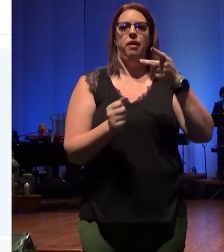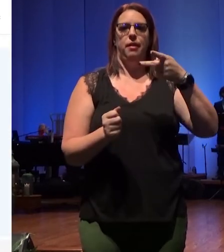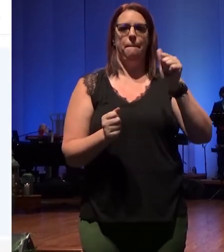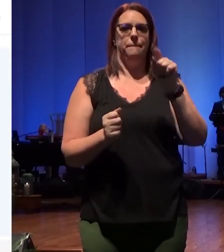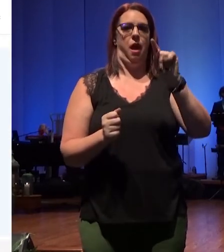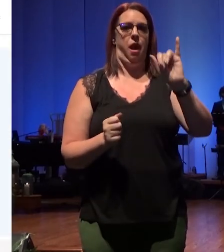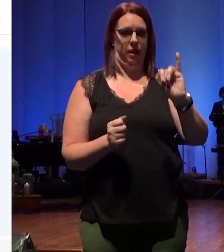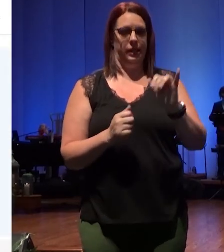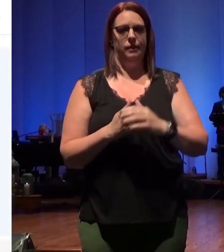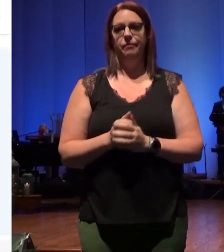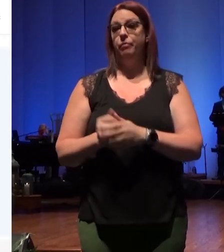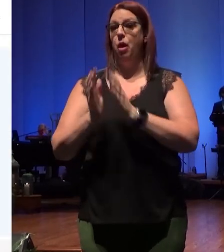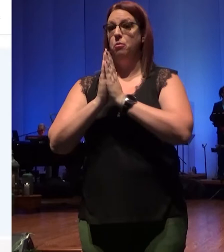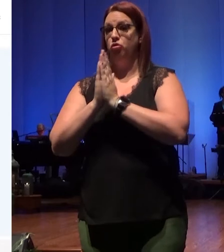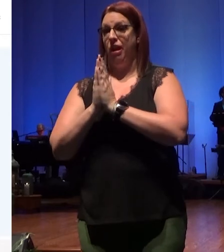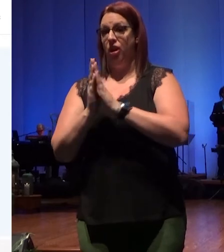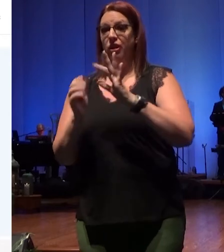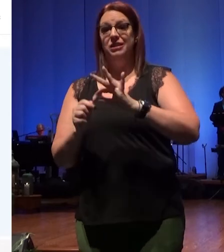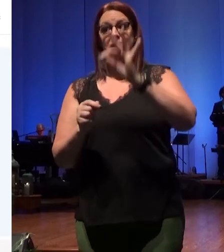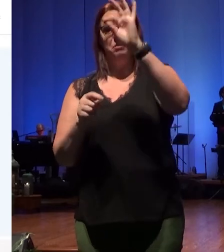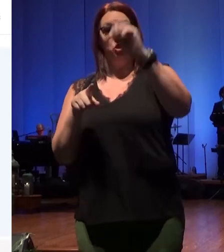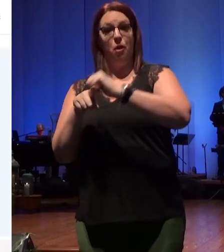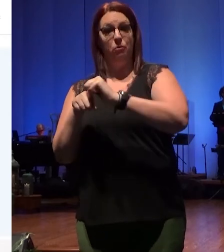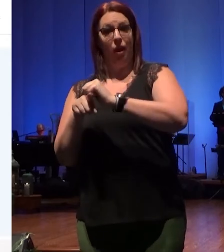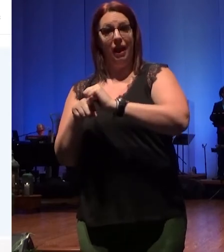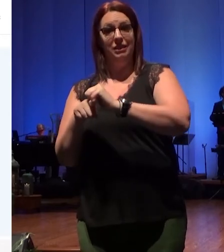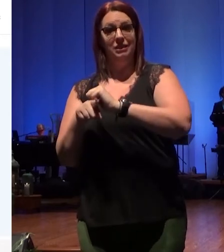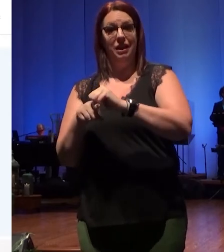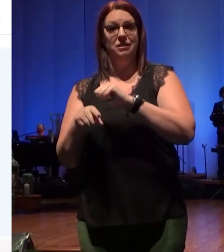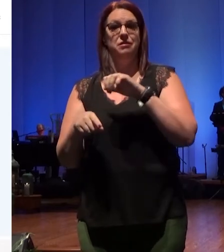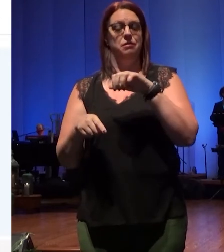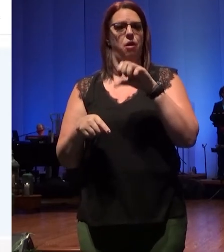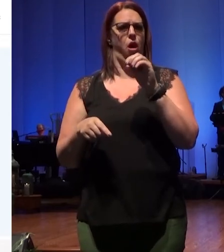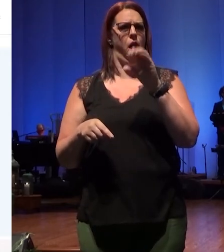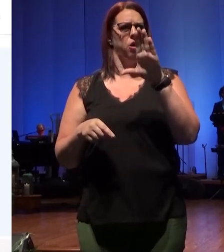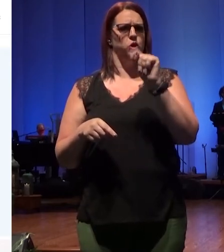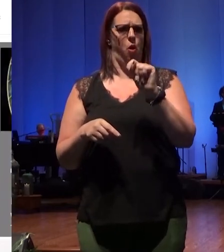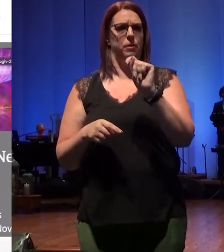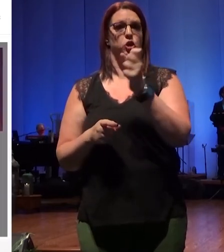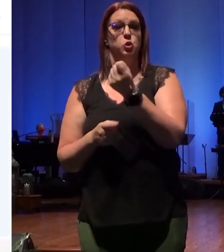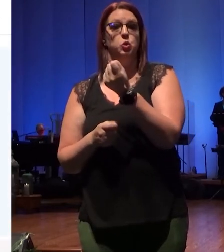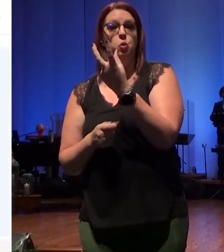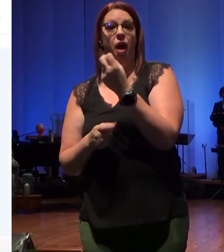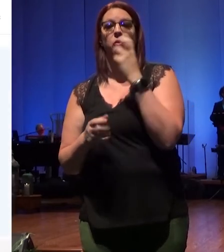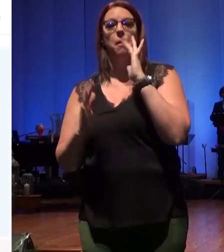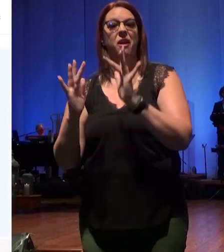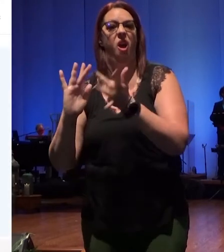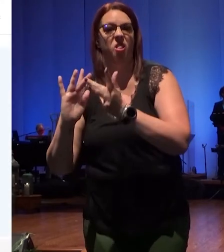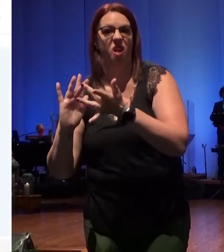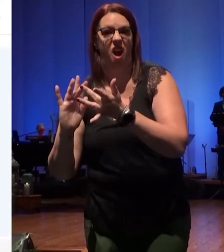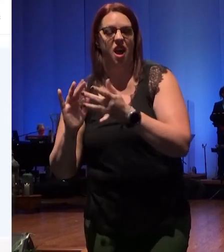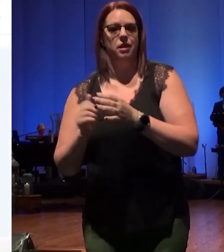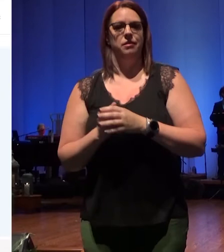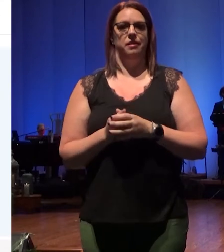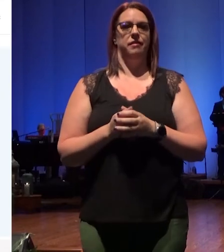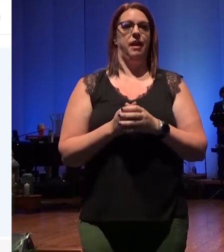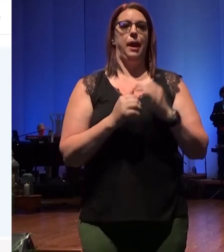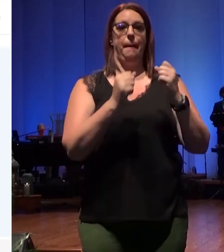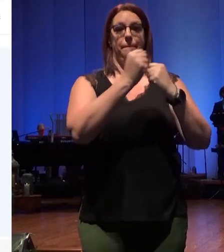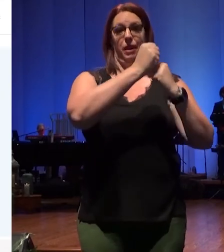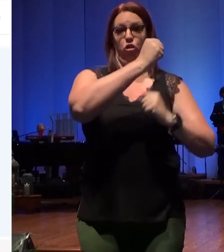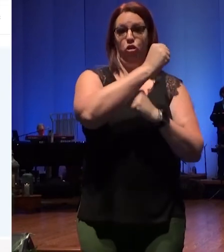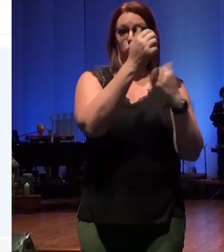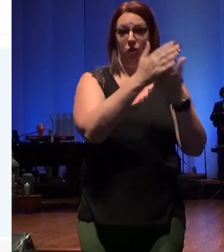as a Spiritual Practice, Tuesday, October 12th. I'll be teaching that online. And Pillars of New Thought, Tuesday,